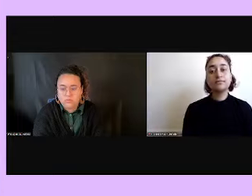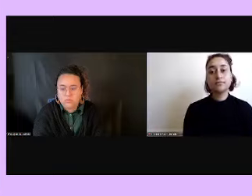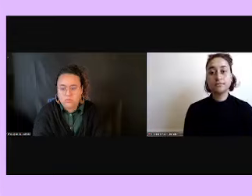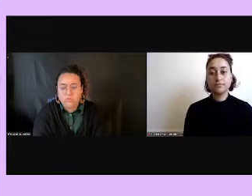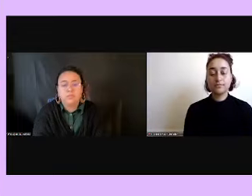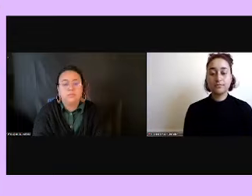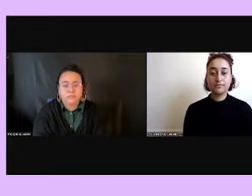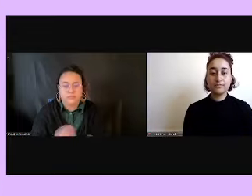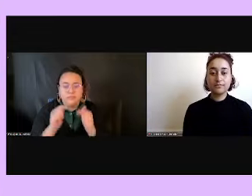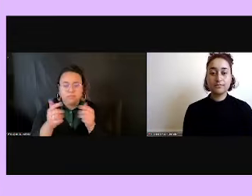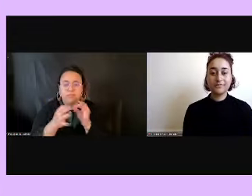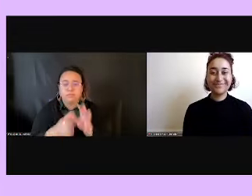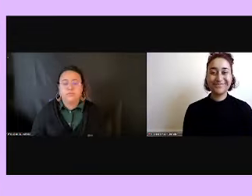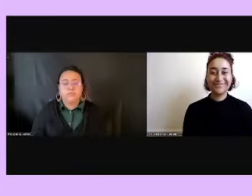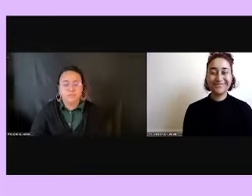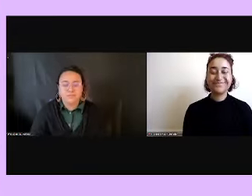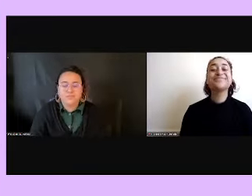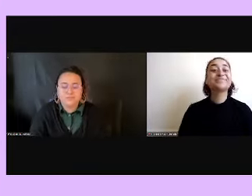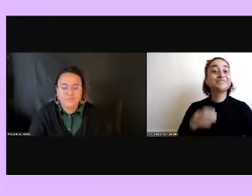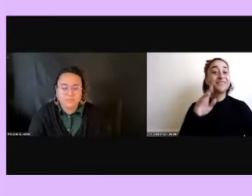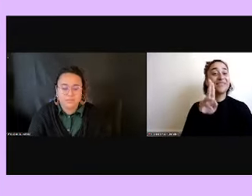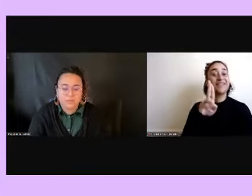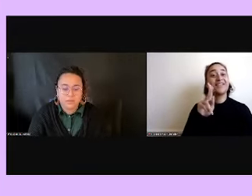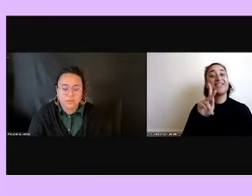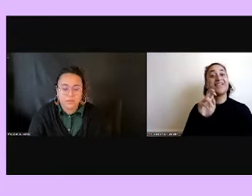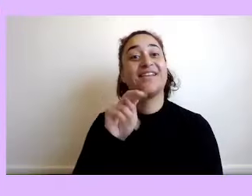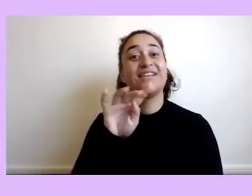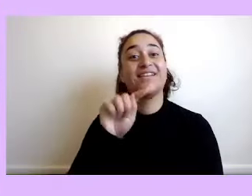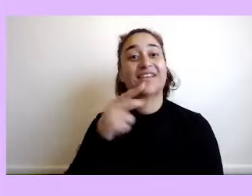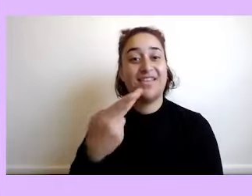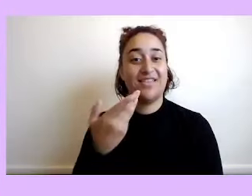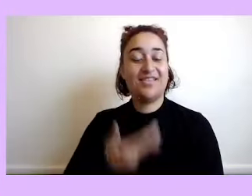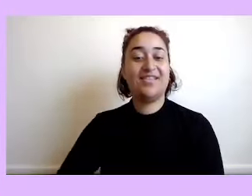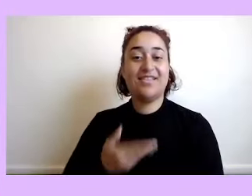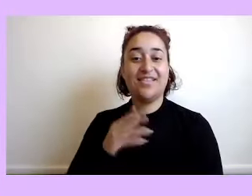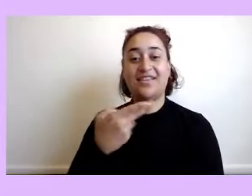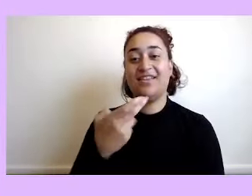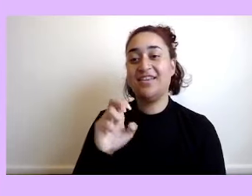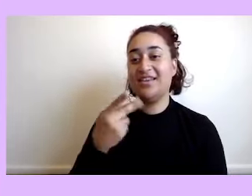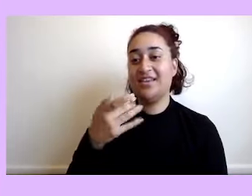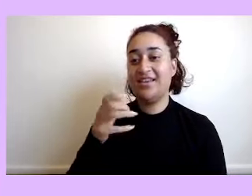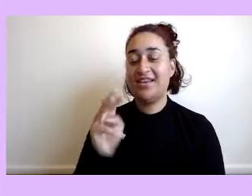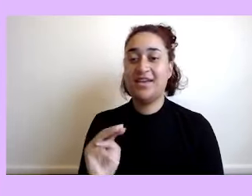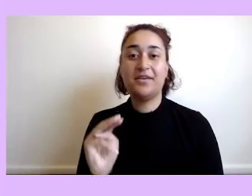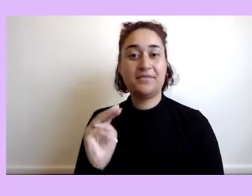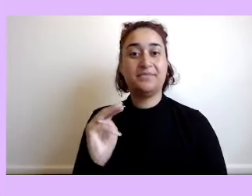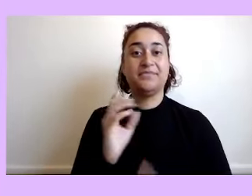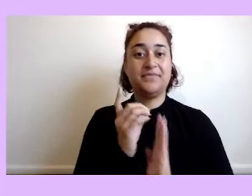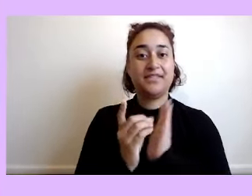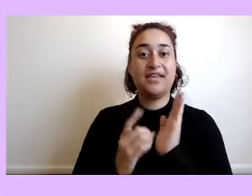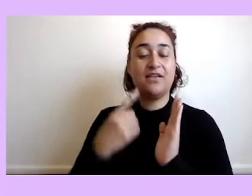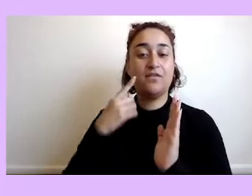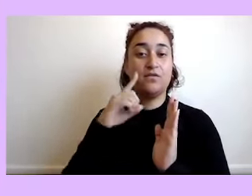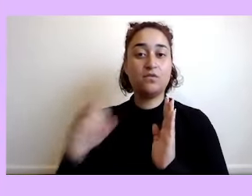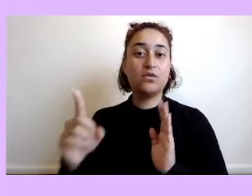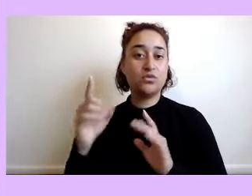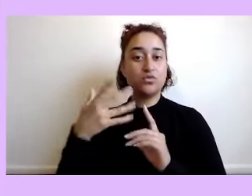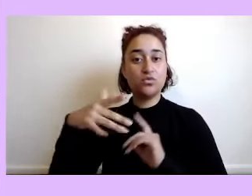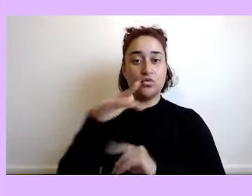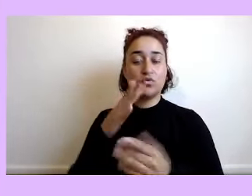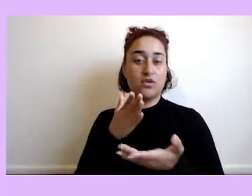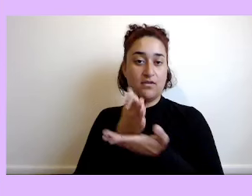something to say. Okay. Thank you. Kenneth Bailey, he/him, co-founder of Design Studio for Social Intervention. I have on